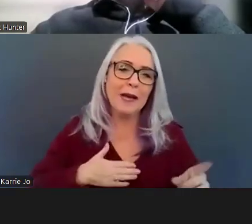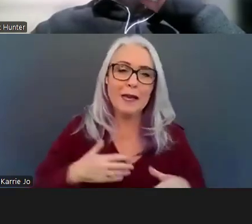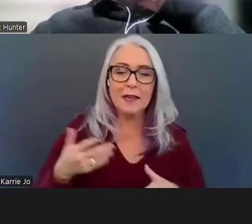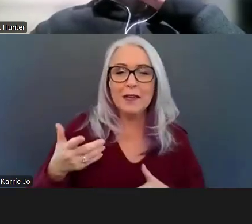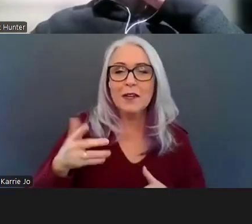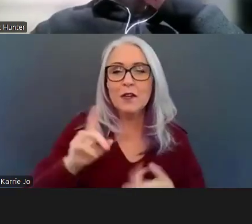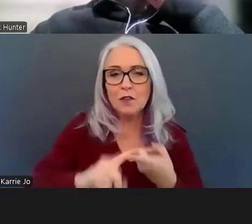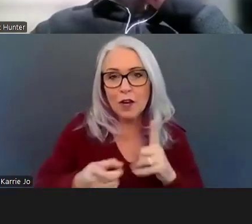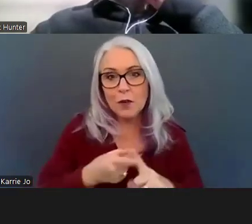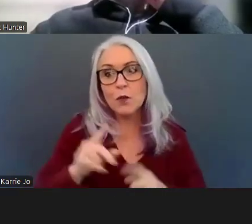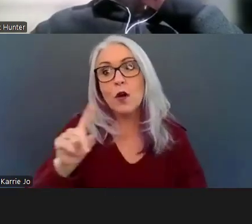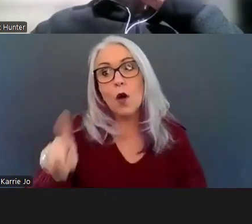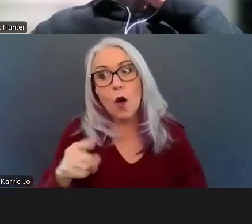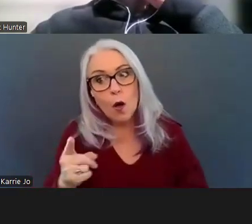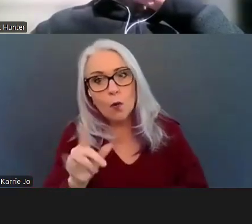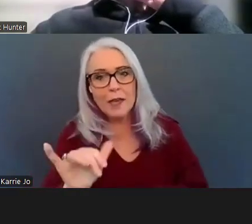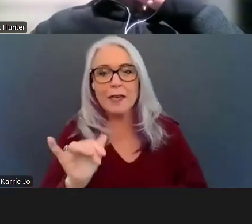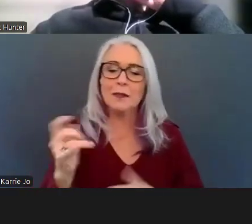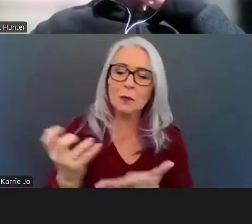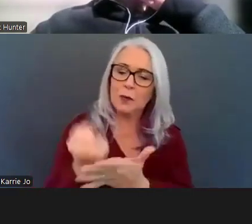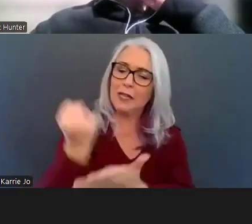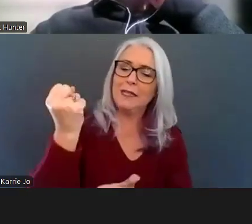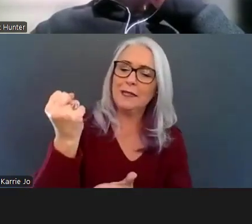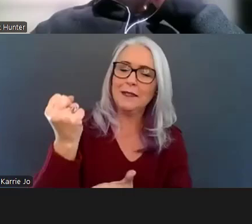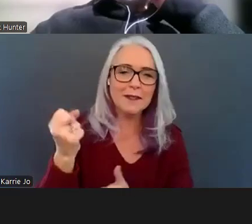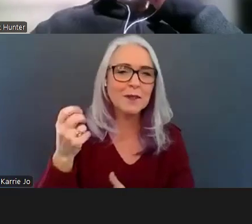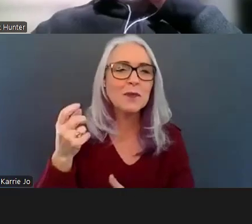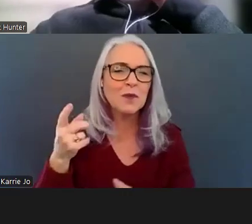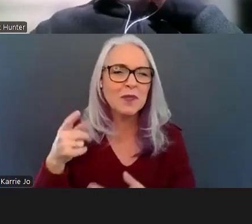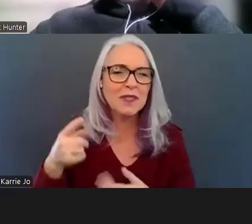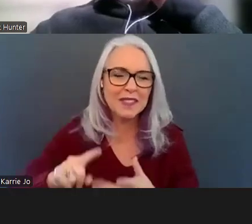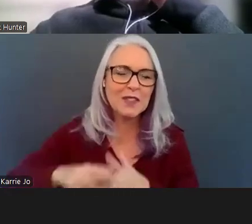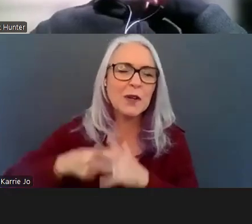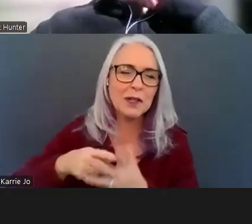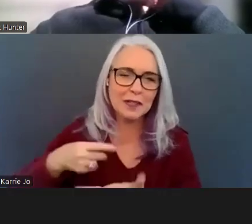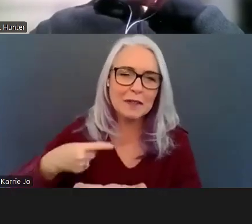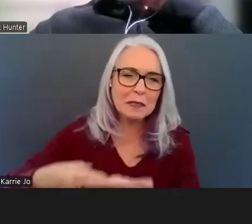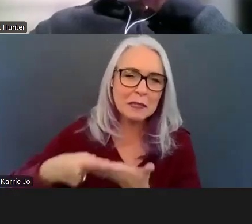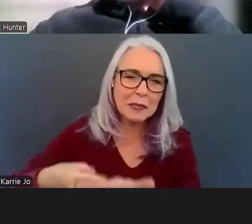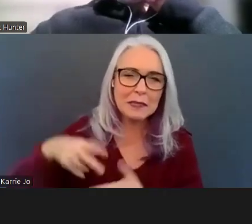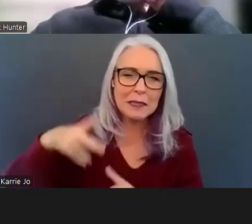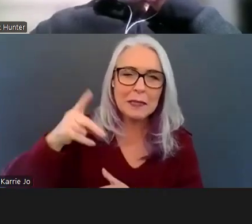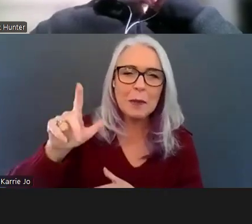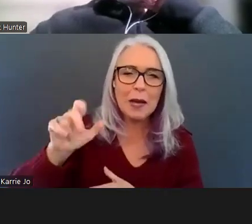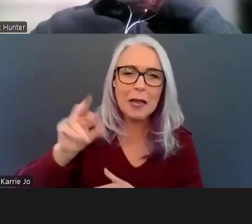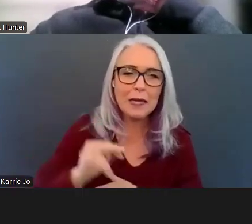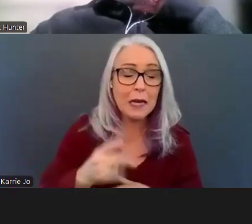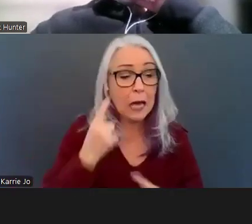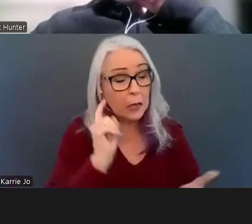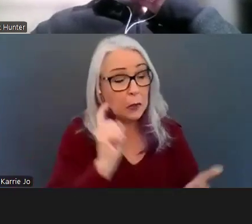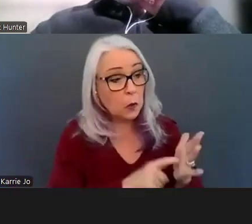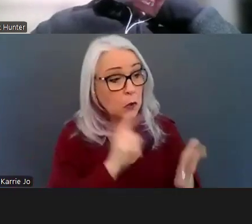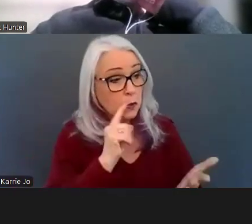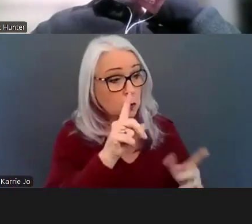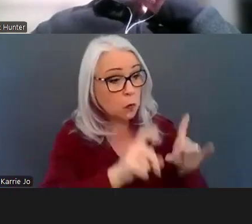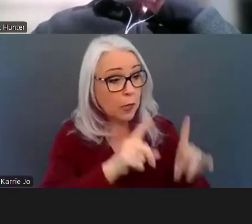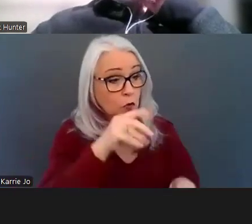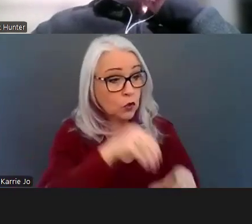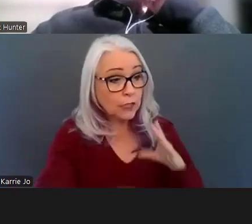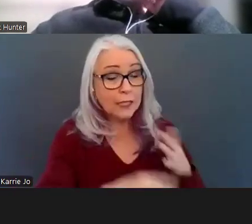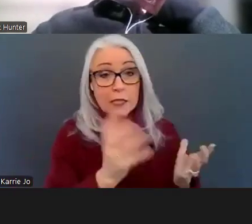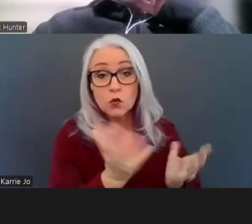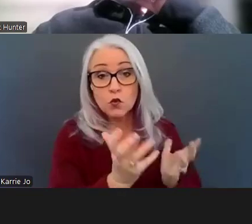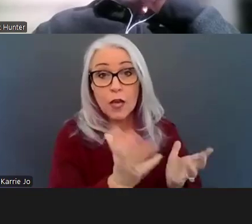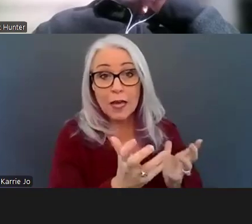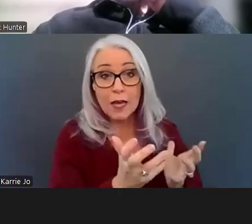up her pollen. I used to argue with her. I know better now. So. Yeah, and I'm seeing a question in the chat that along the lines that Haven brought up